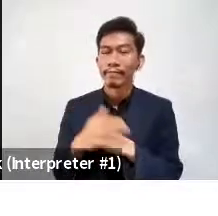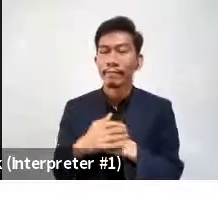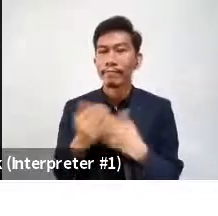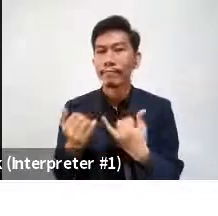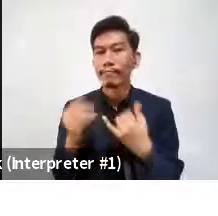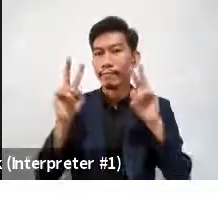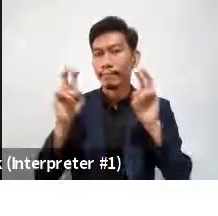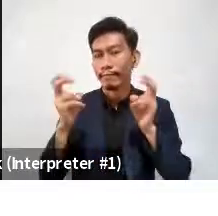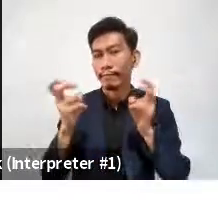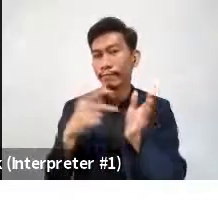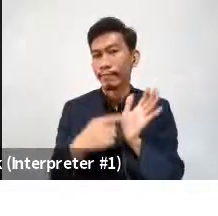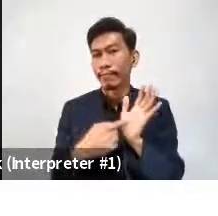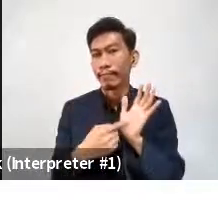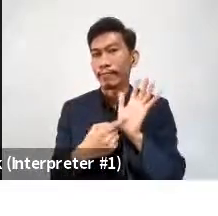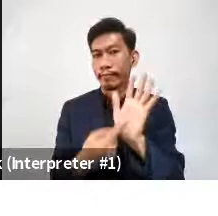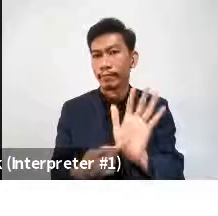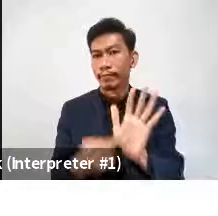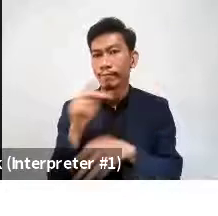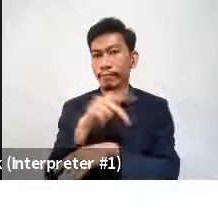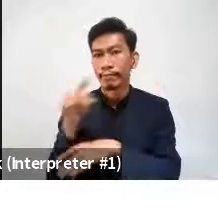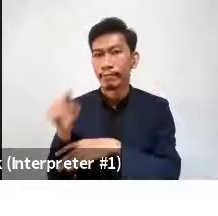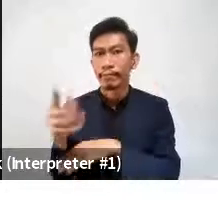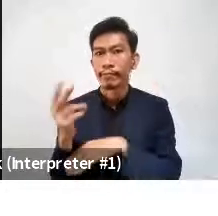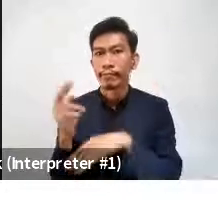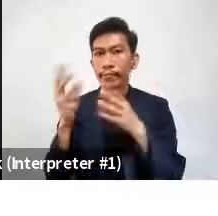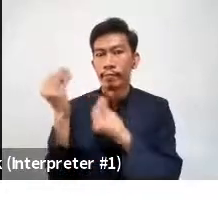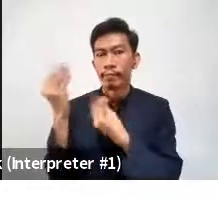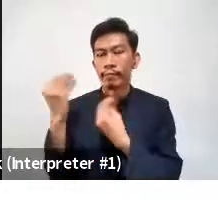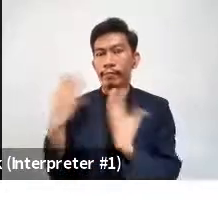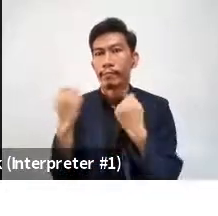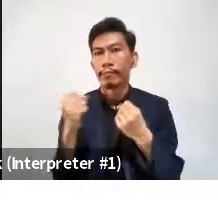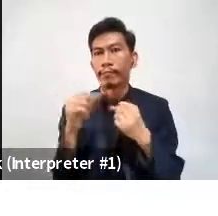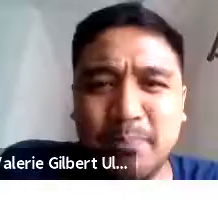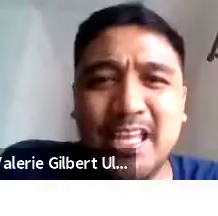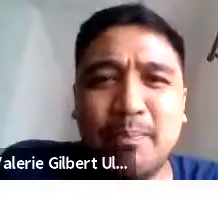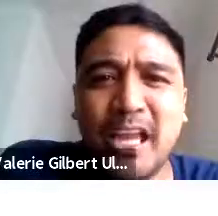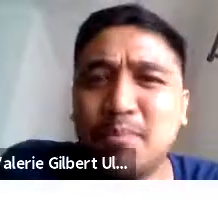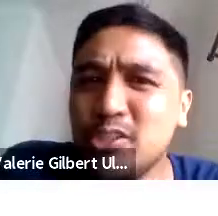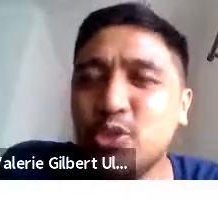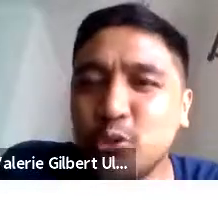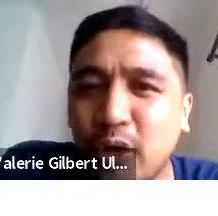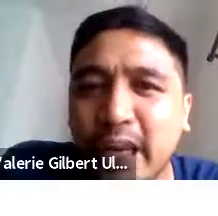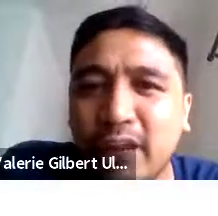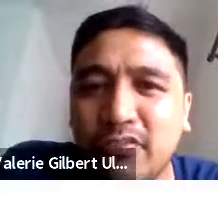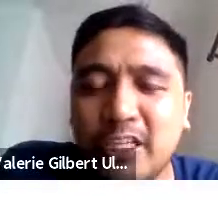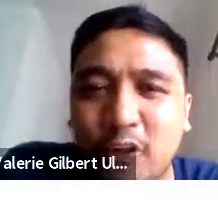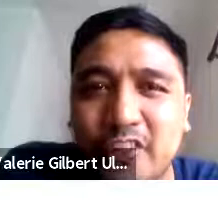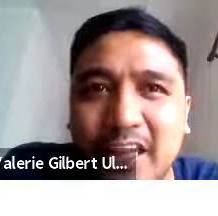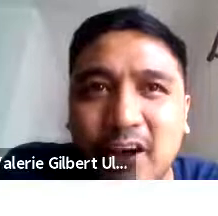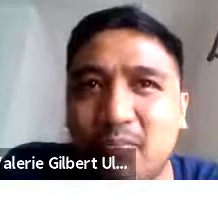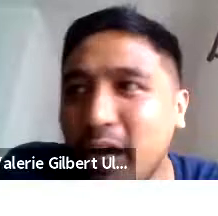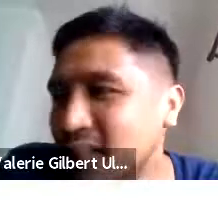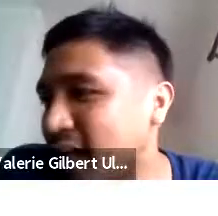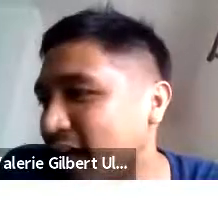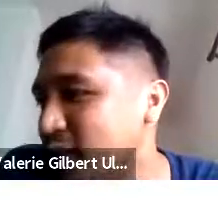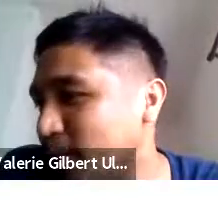my presentation is Updates on the Health System Requirements Moving Forward the Pandemic. I'm not so sure if the content